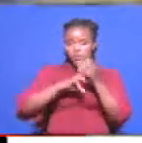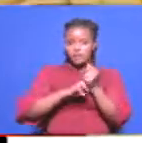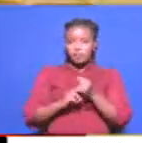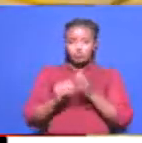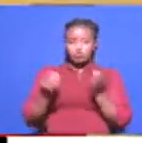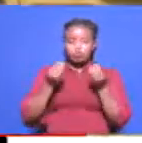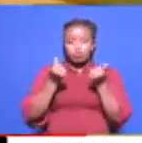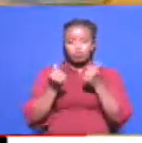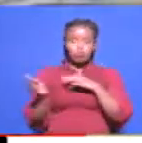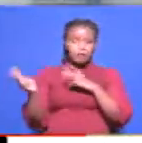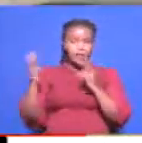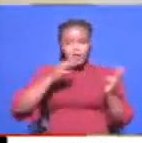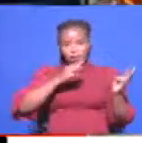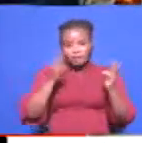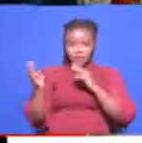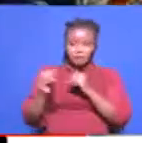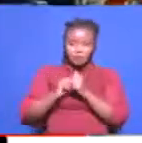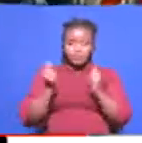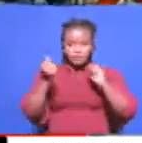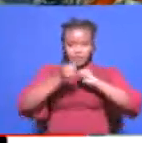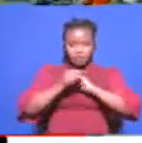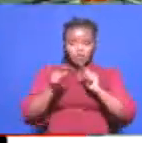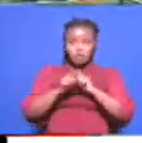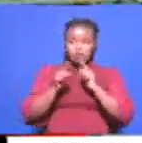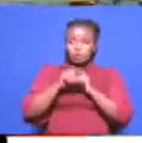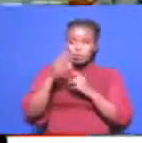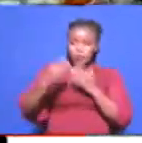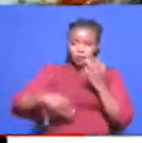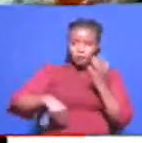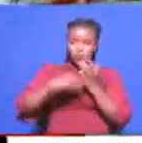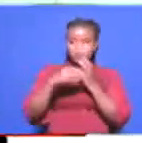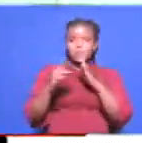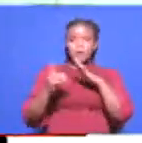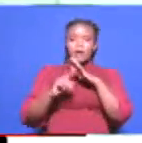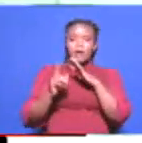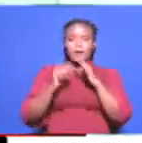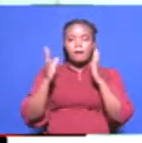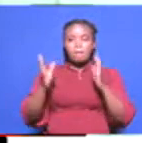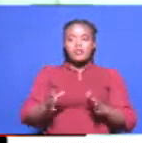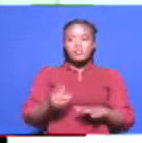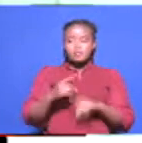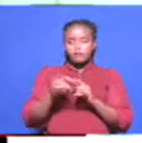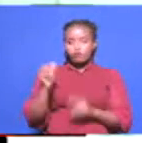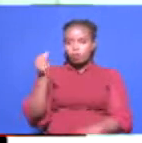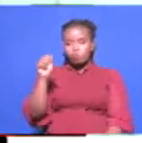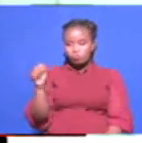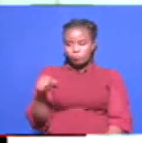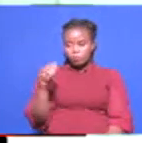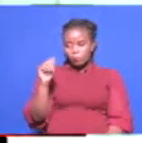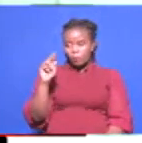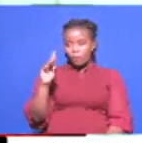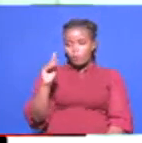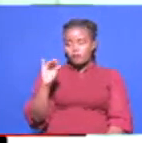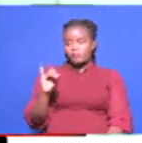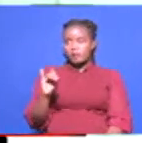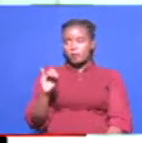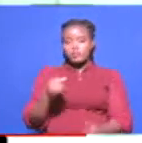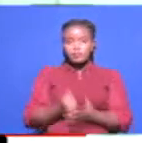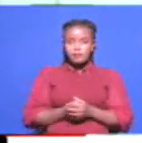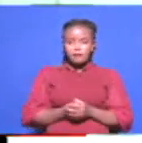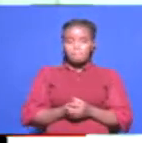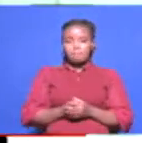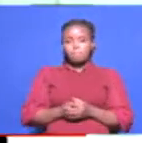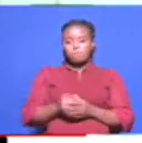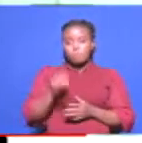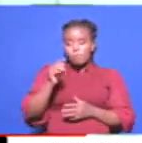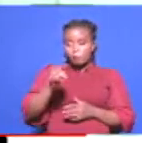sentiments echoed by visiting Minister of the Kingdom of Saudi Arabia, Ahmed bin Katan. In this regard, Kenya